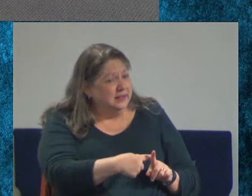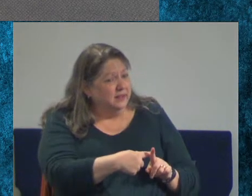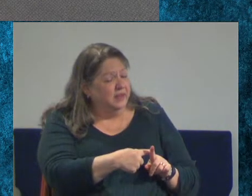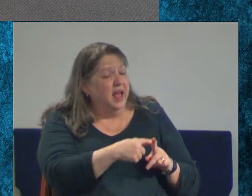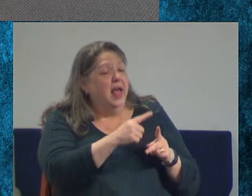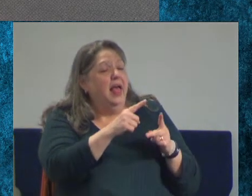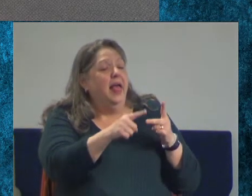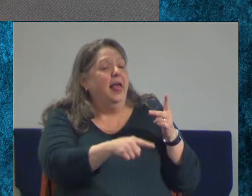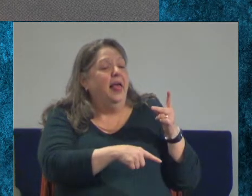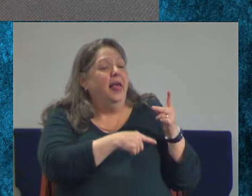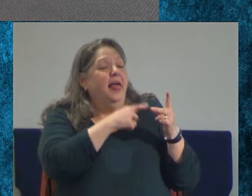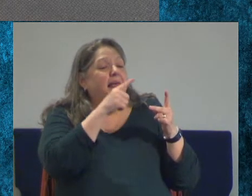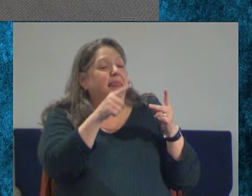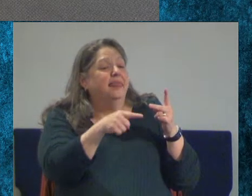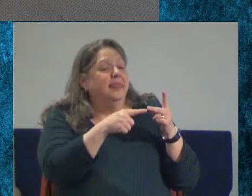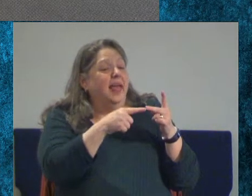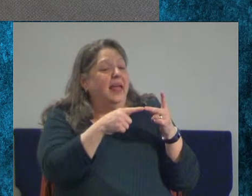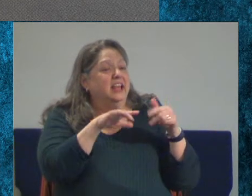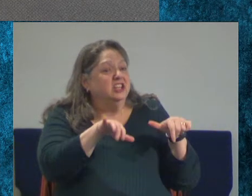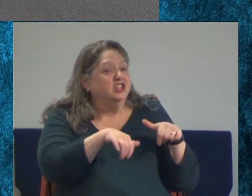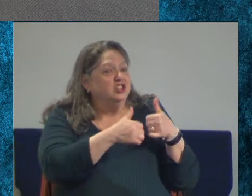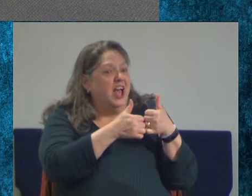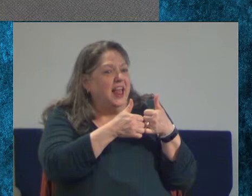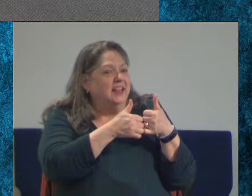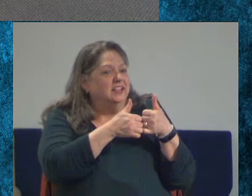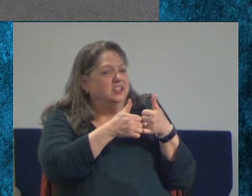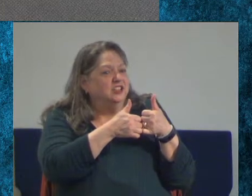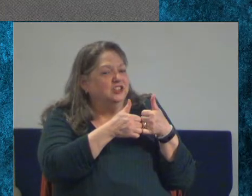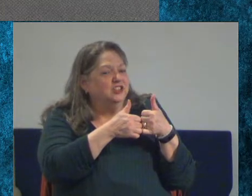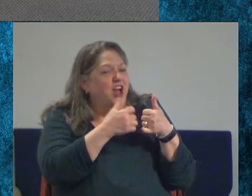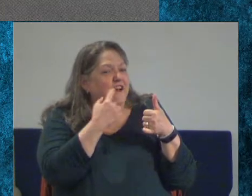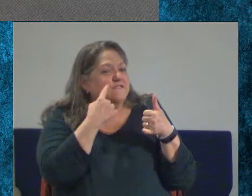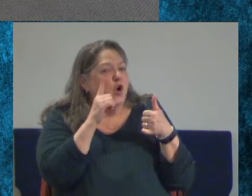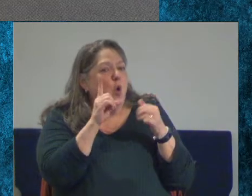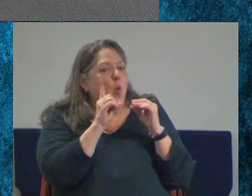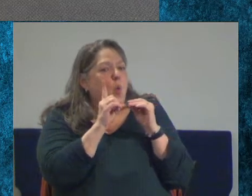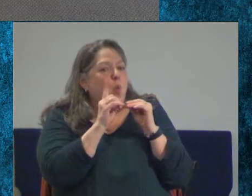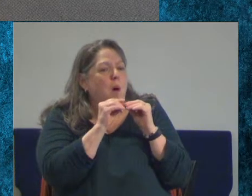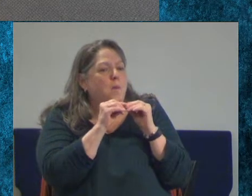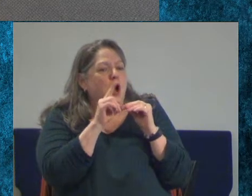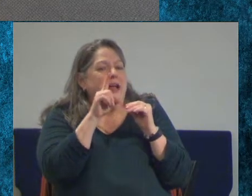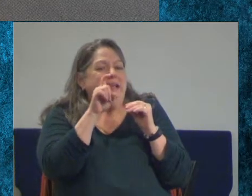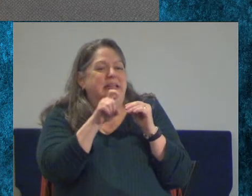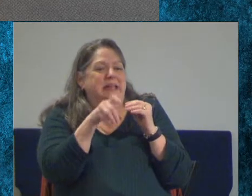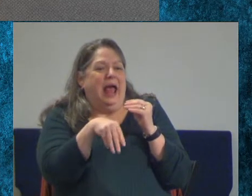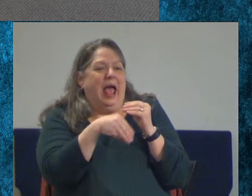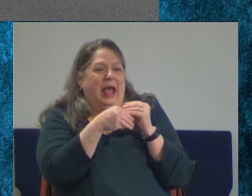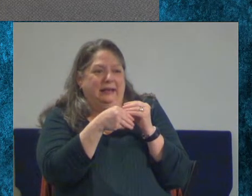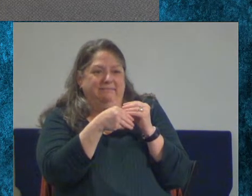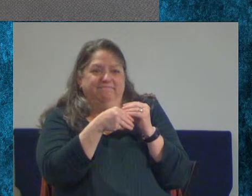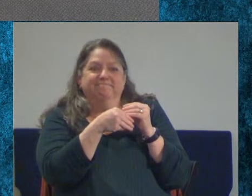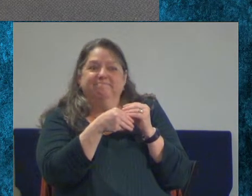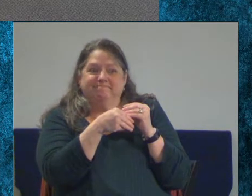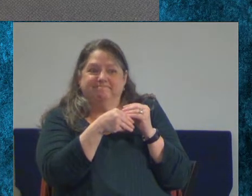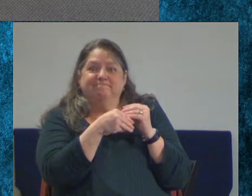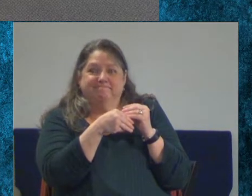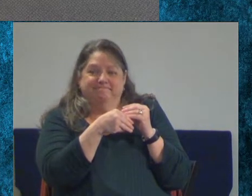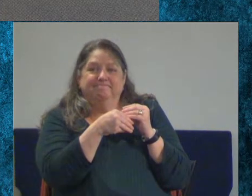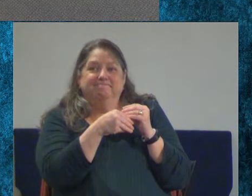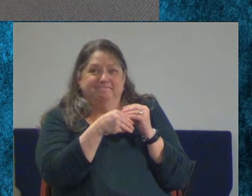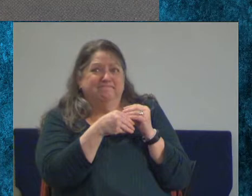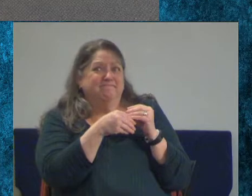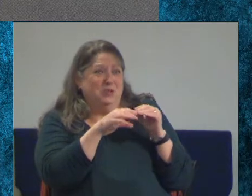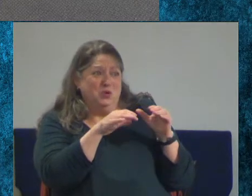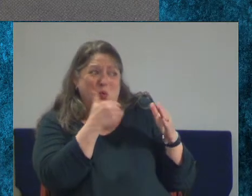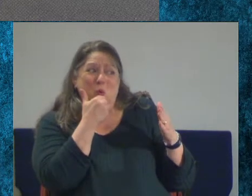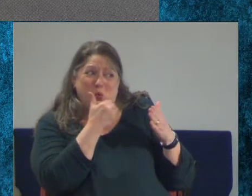he brings in, he challenges him because there's something more that he needed to do. You're doing a good job. You're